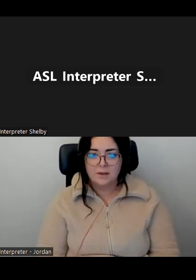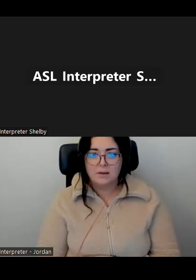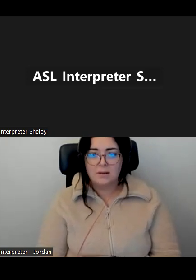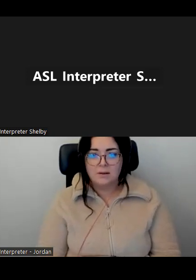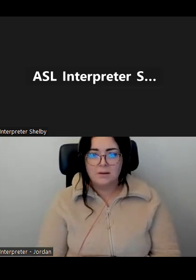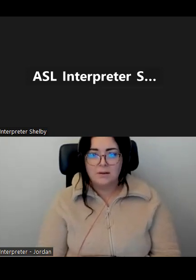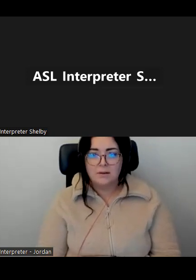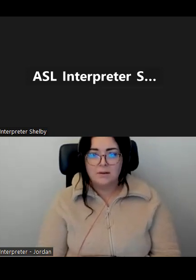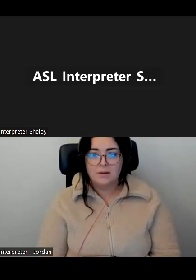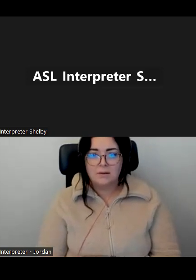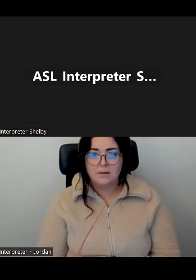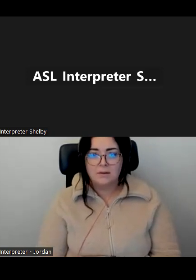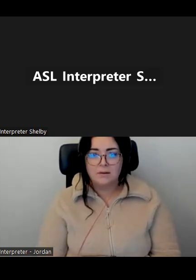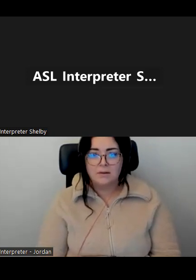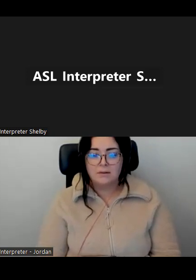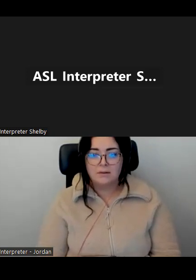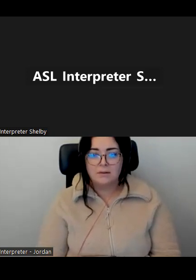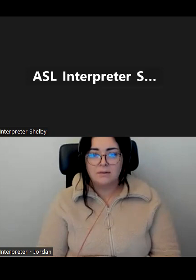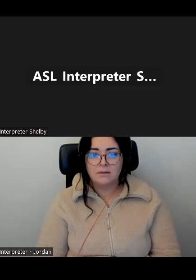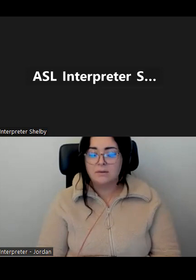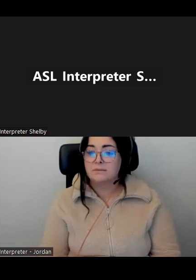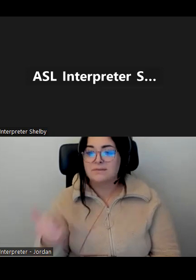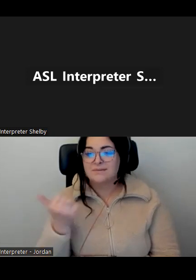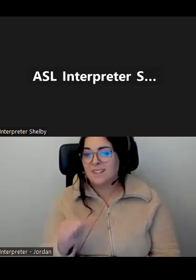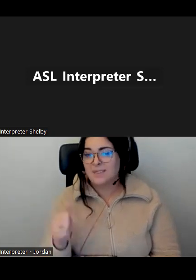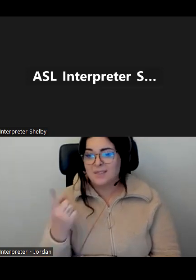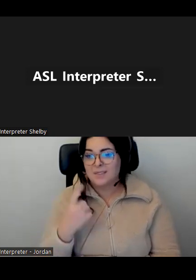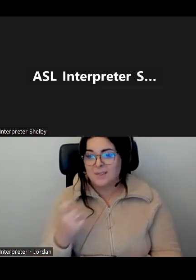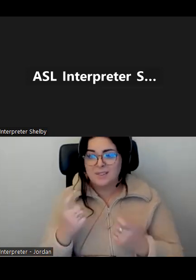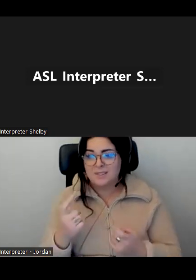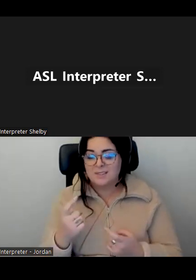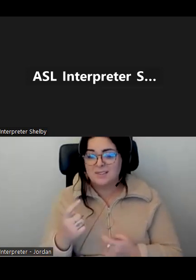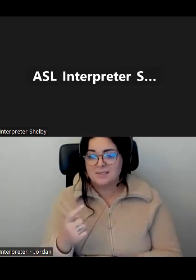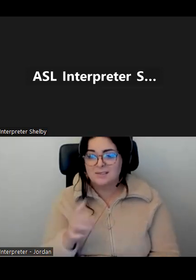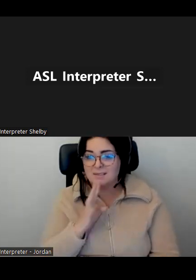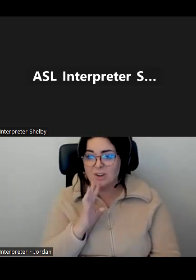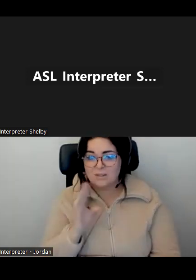Anybody who'd like to take themselves off of mute and ask a question?